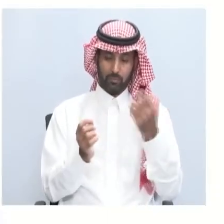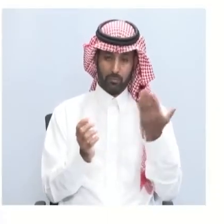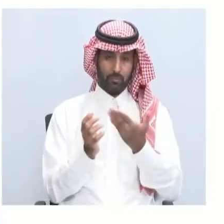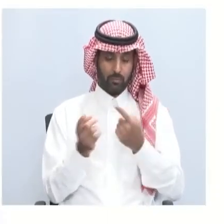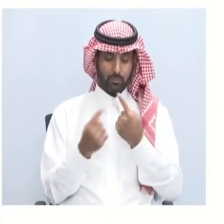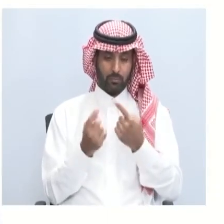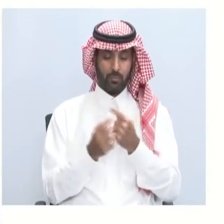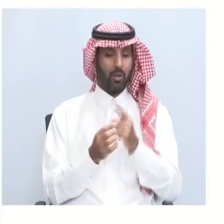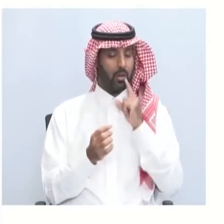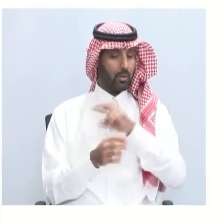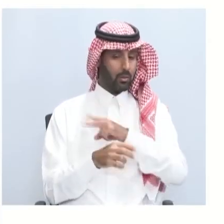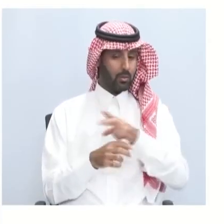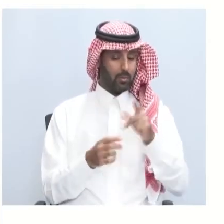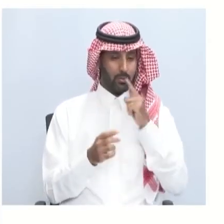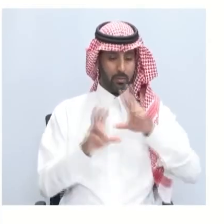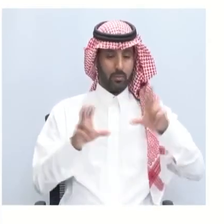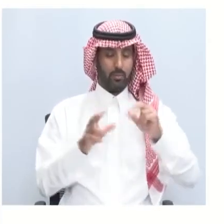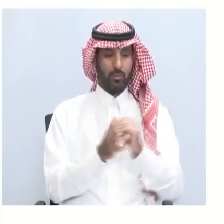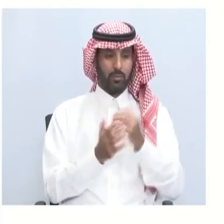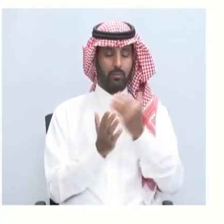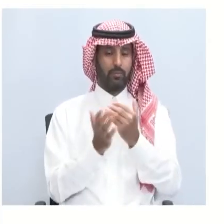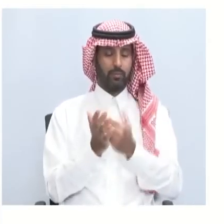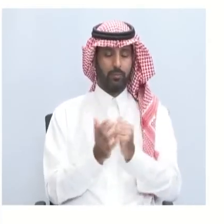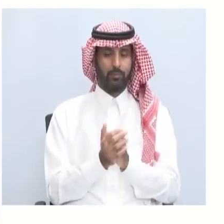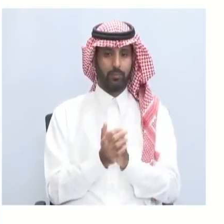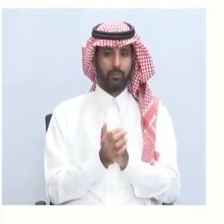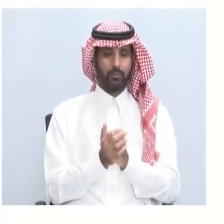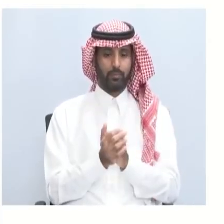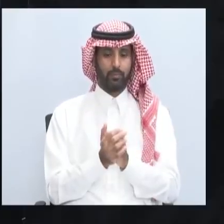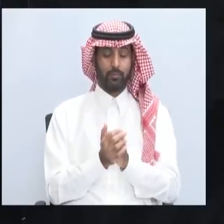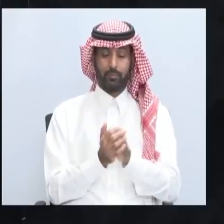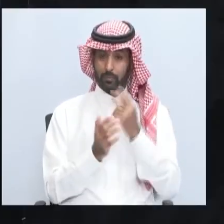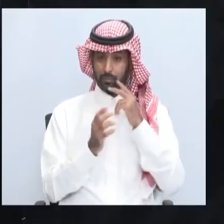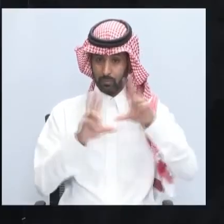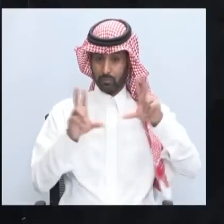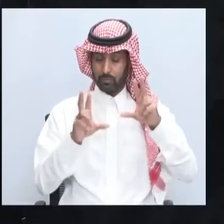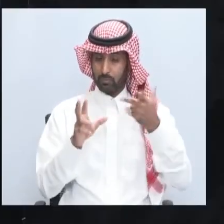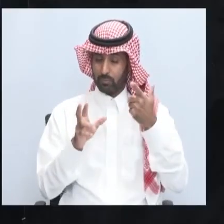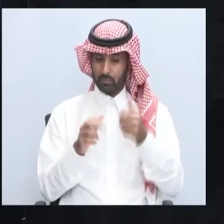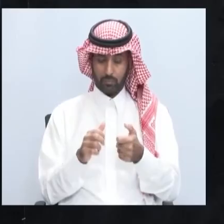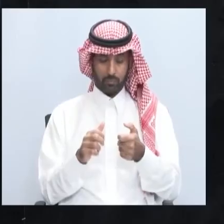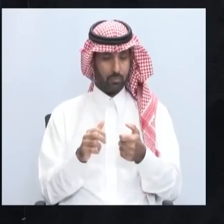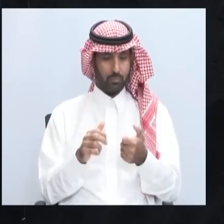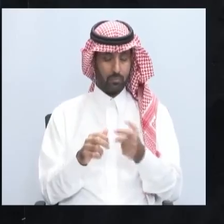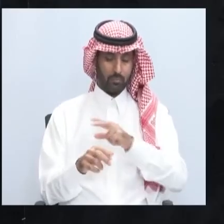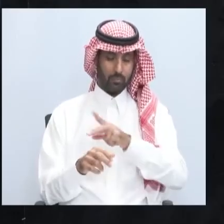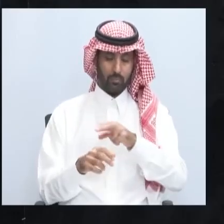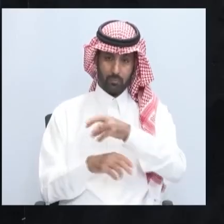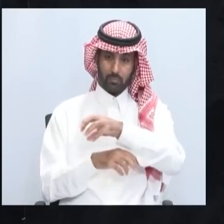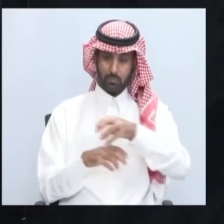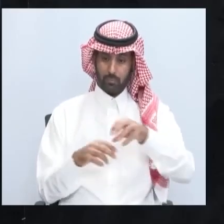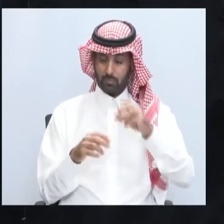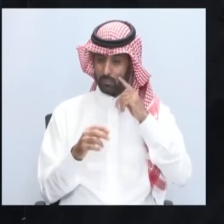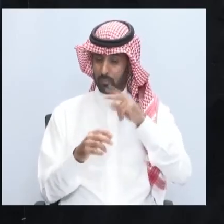discuss types of TV programs. So types of TV programs, what do you like? There are many